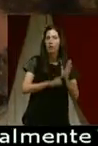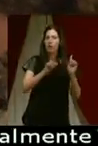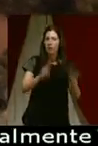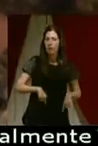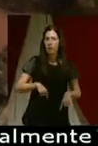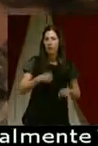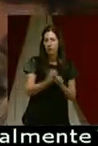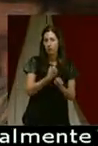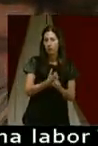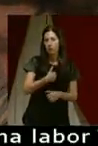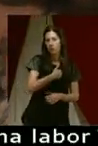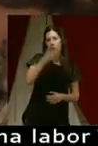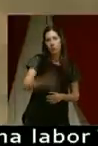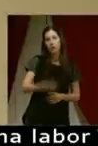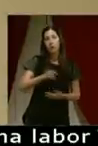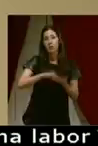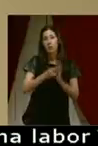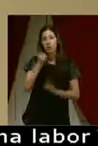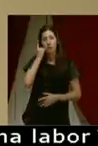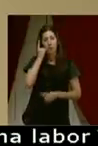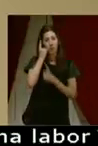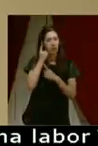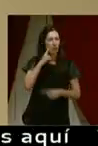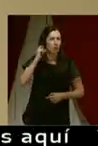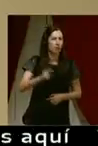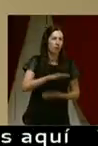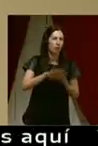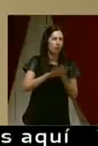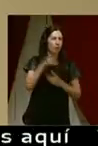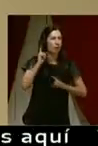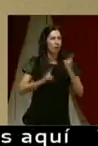We need to foster and comply with these requirements.